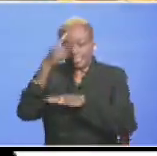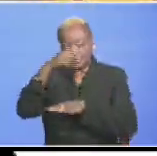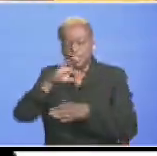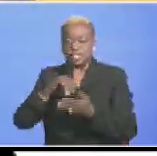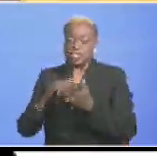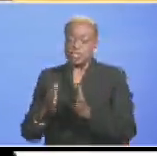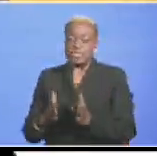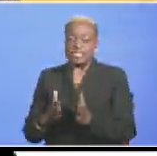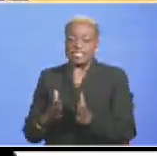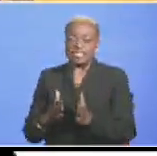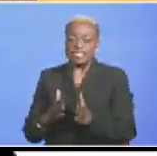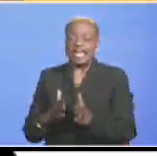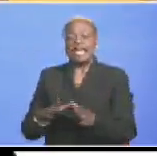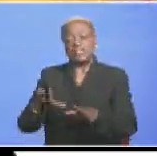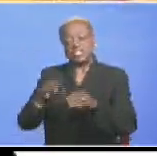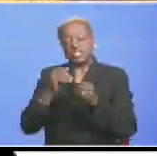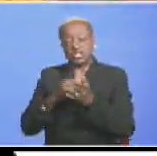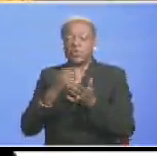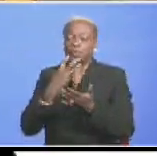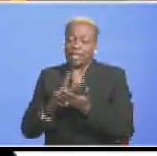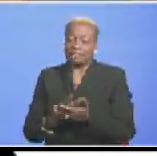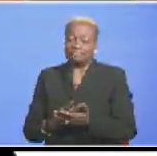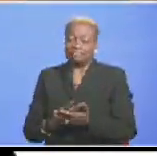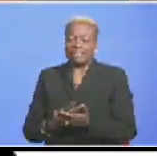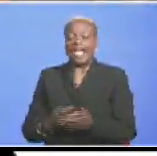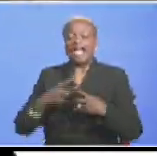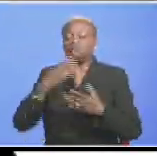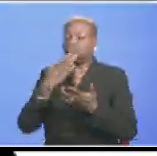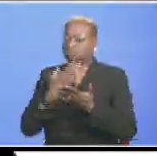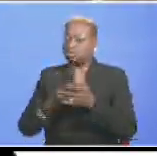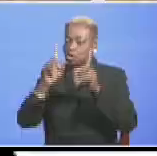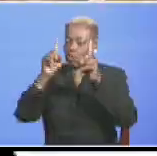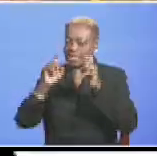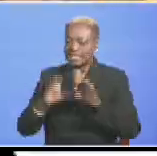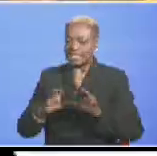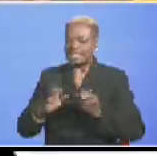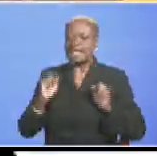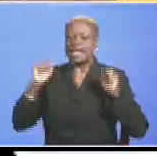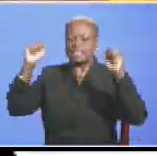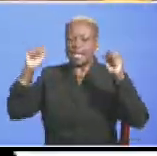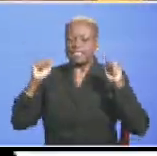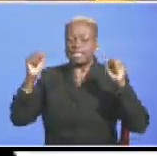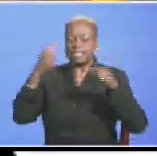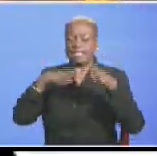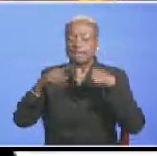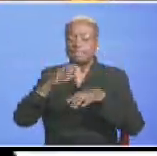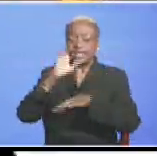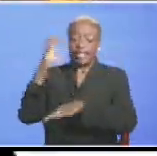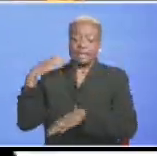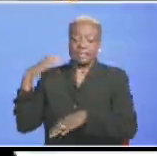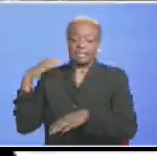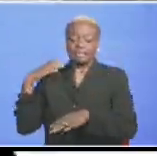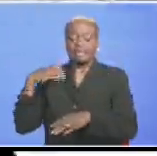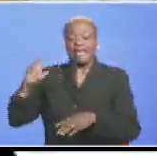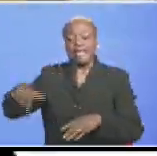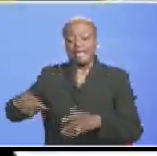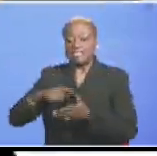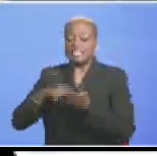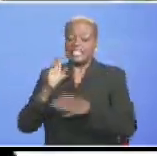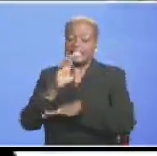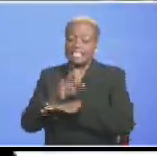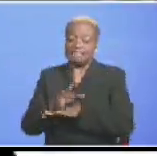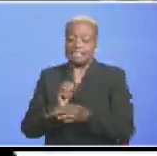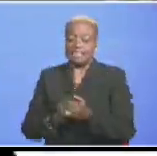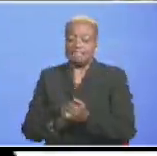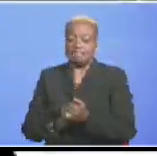and they took it in very well, you know, and they had some really good questions. The athletes returned to the capital later this evening. From the beautiful Palmetto